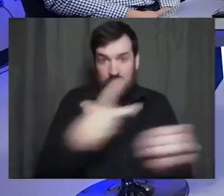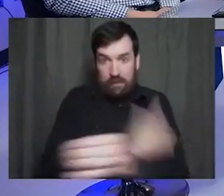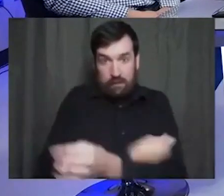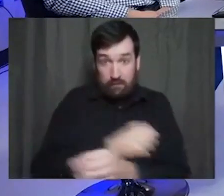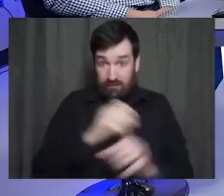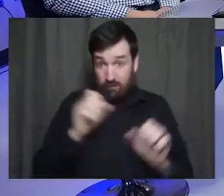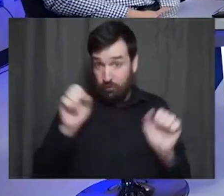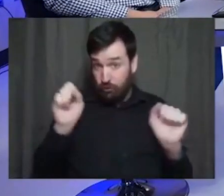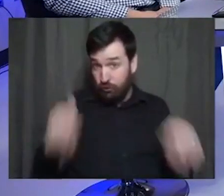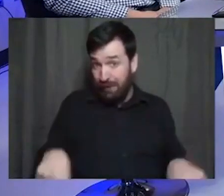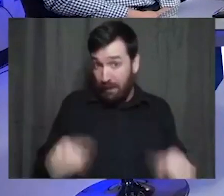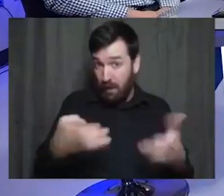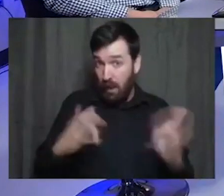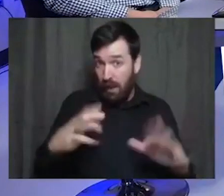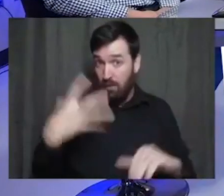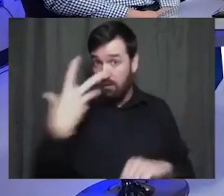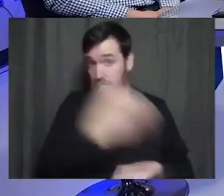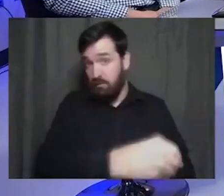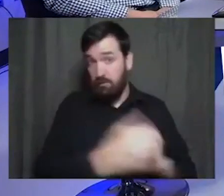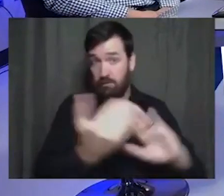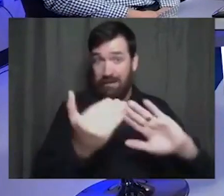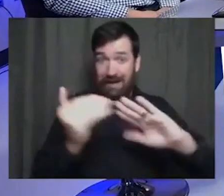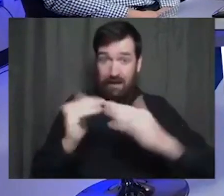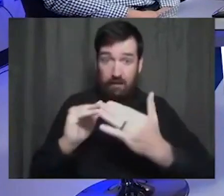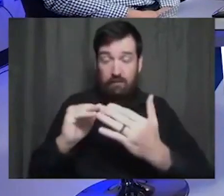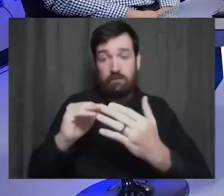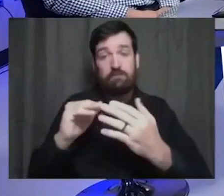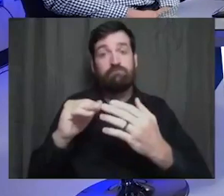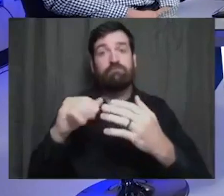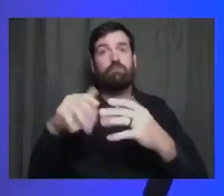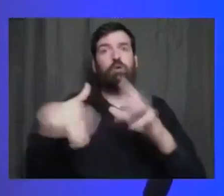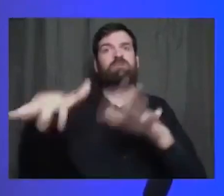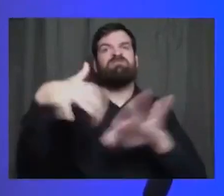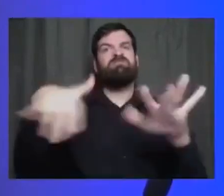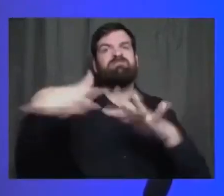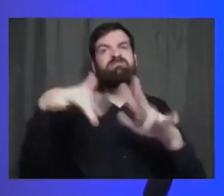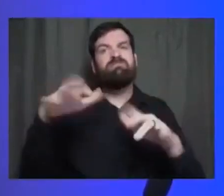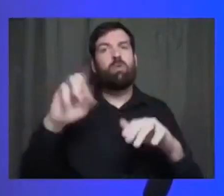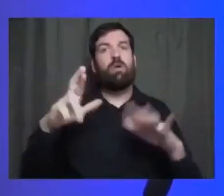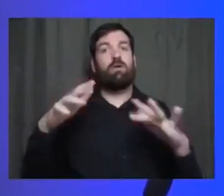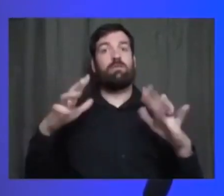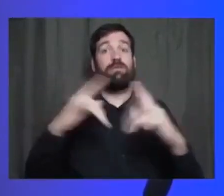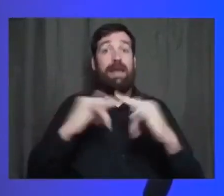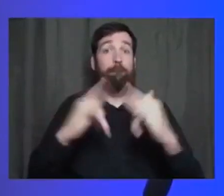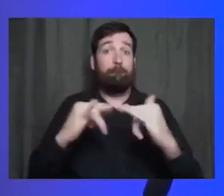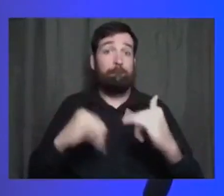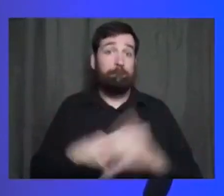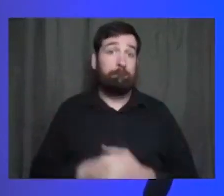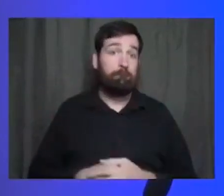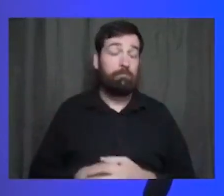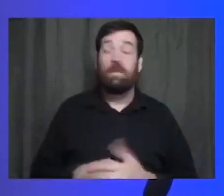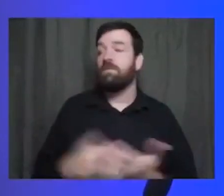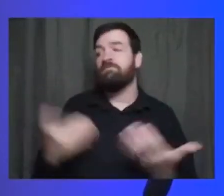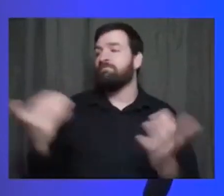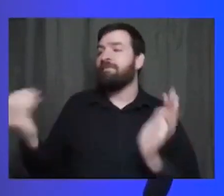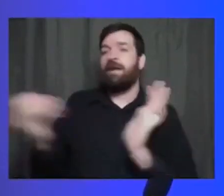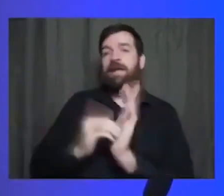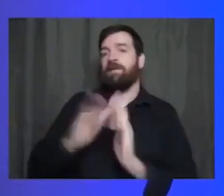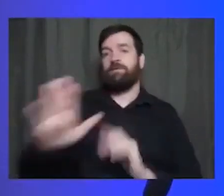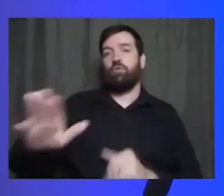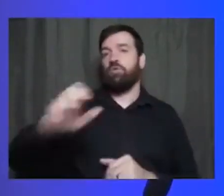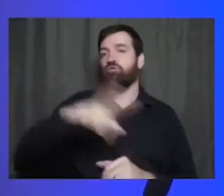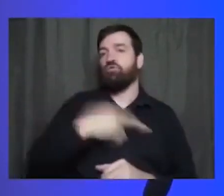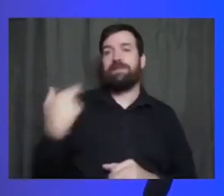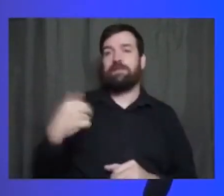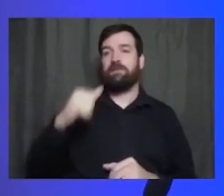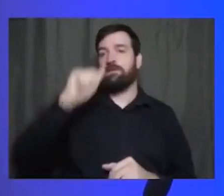summer camps? What is the risk? Yeah, that's a great question. So again, it's all about your risk tolerance in your own home